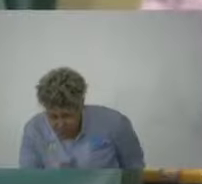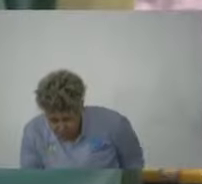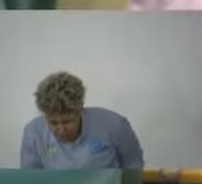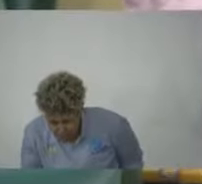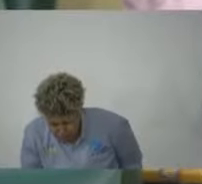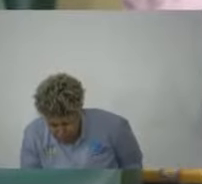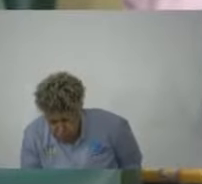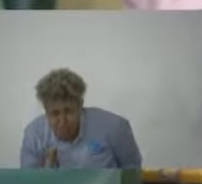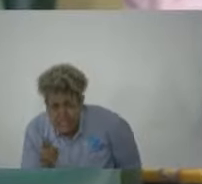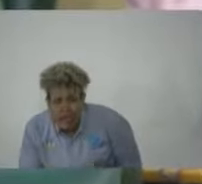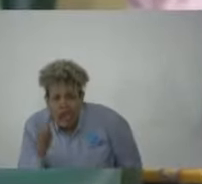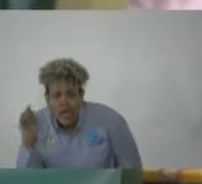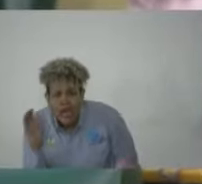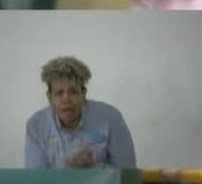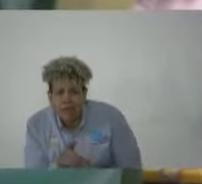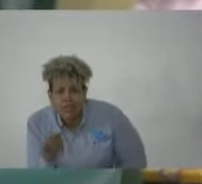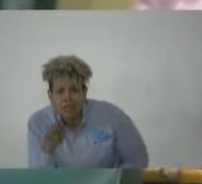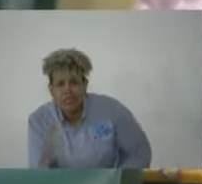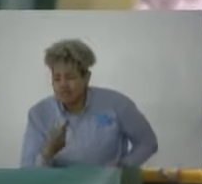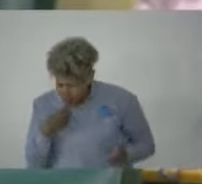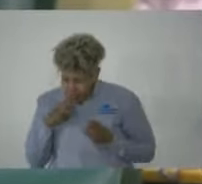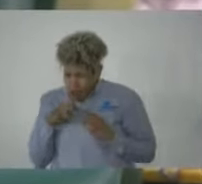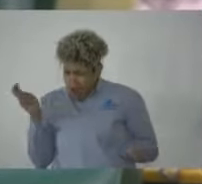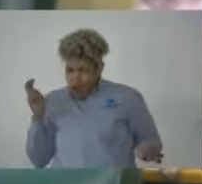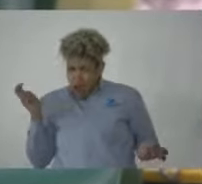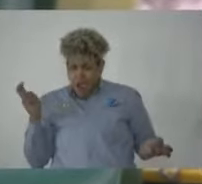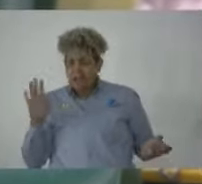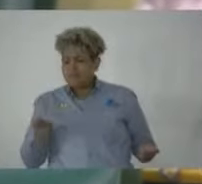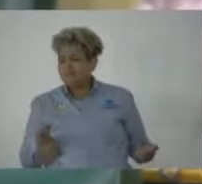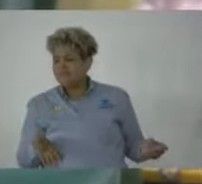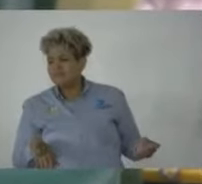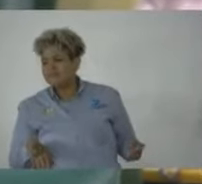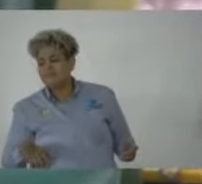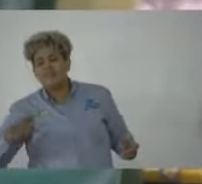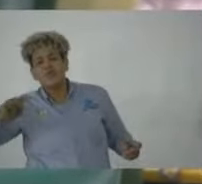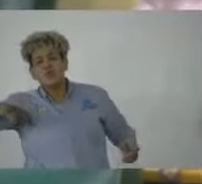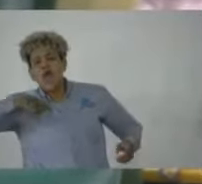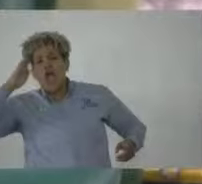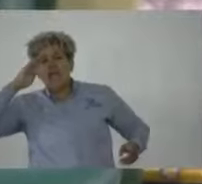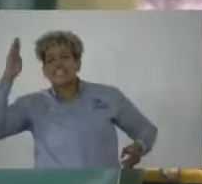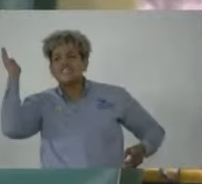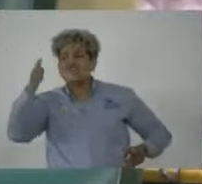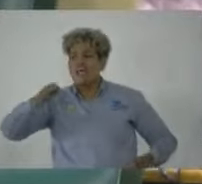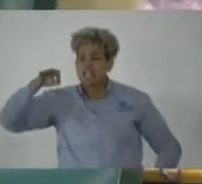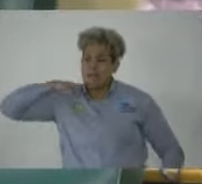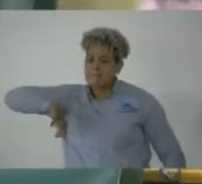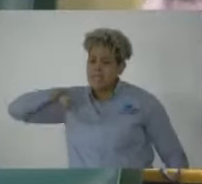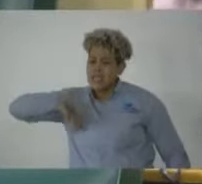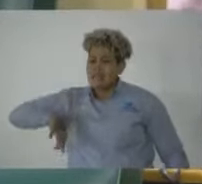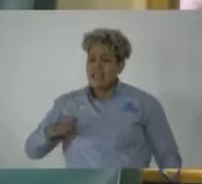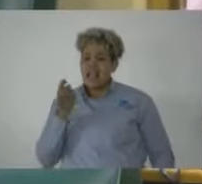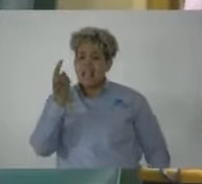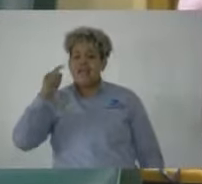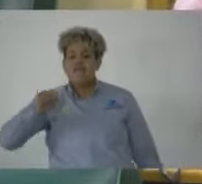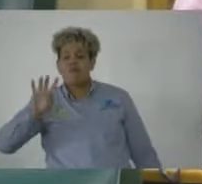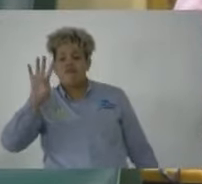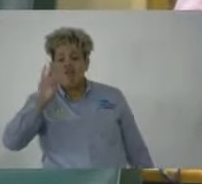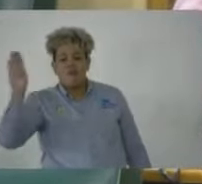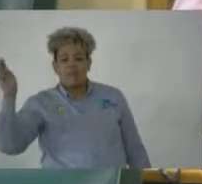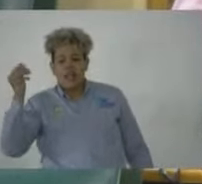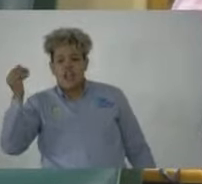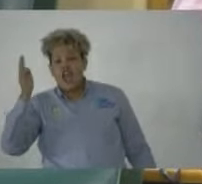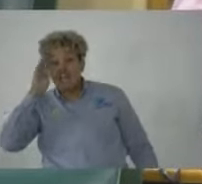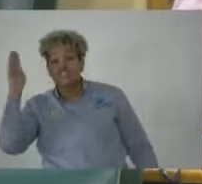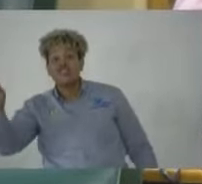was absolutely shocked to hear that. Madam Speaker, we are directing a benefit of $11.4